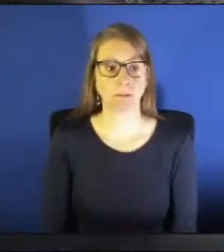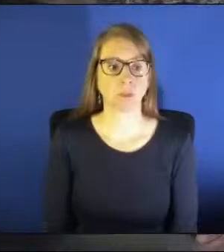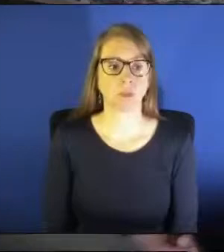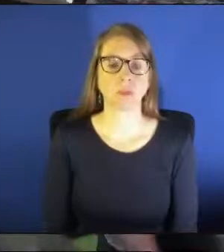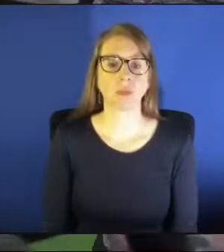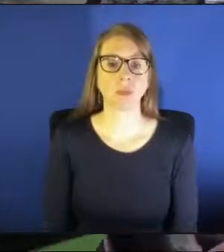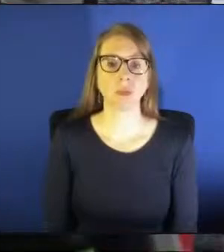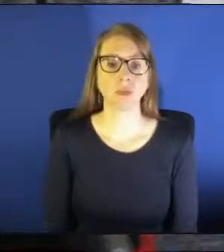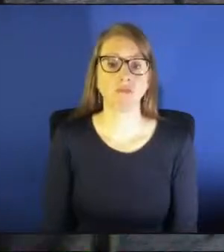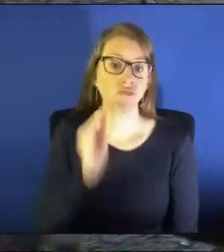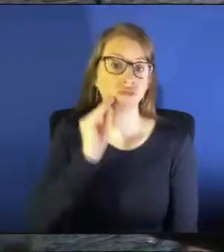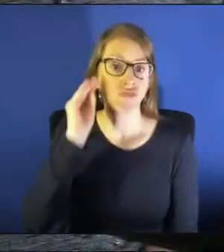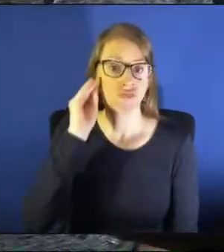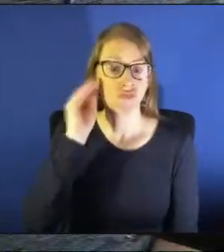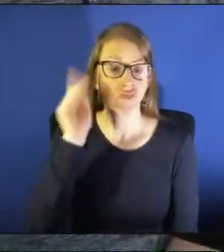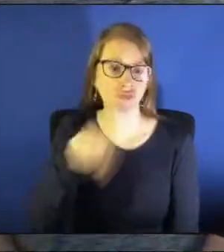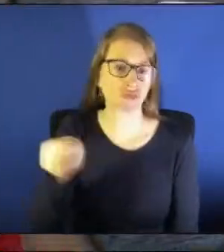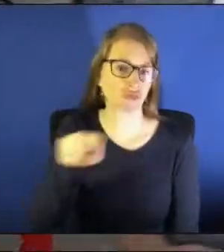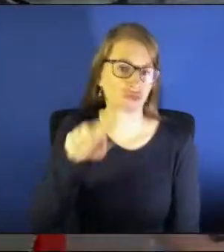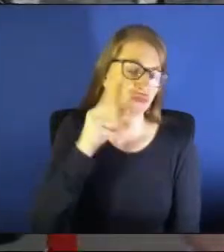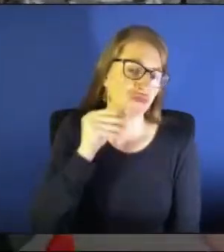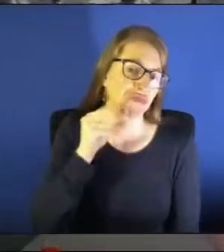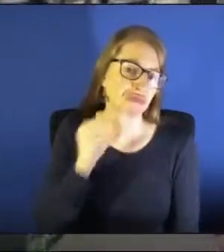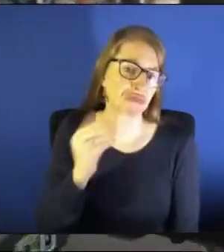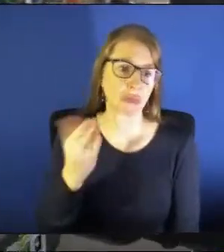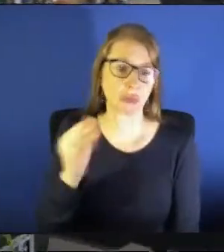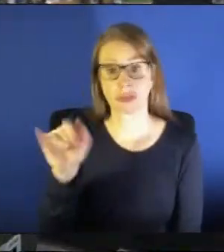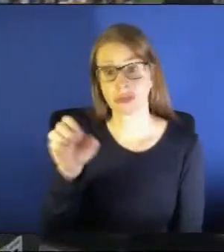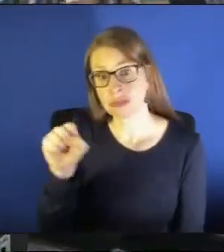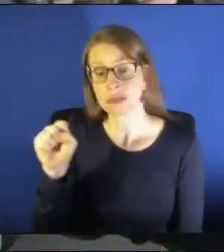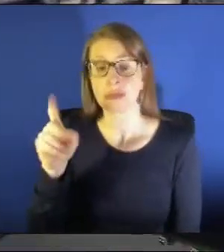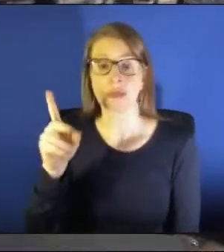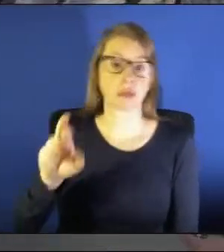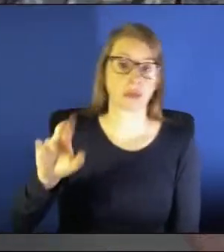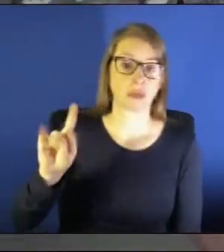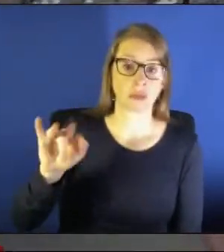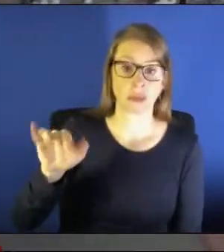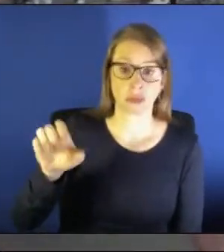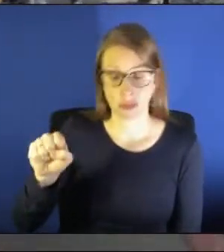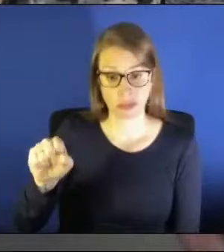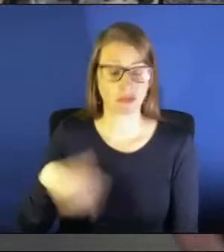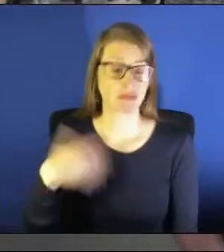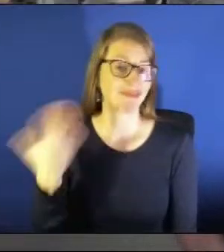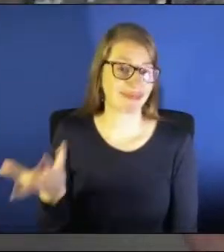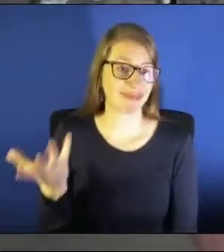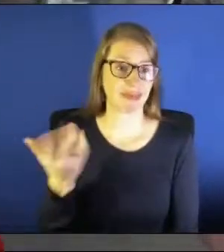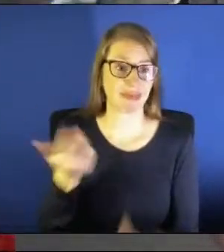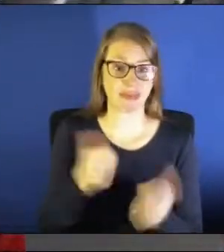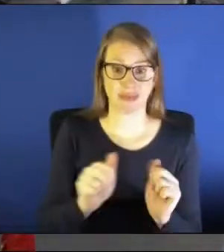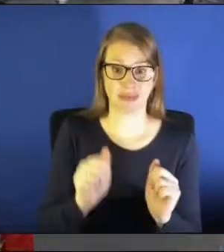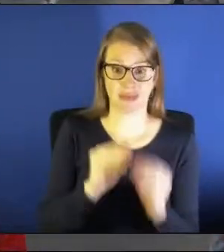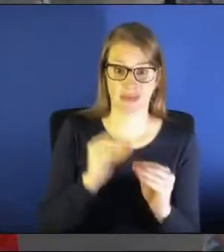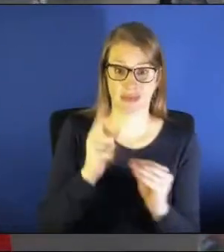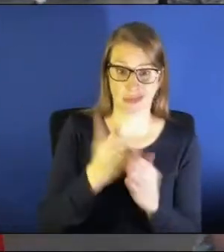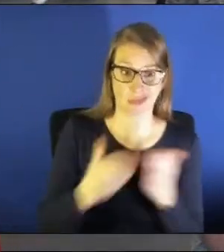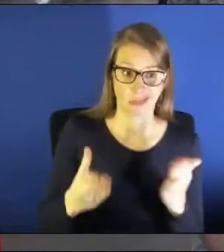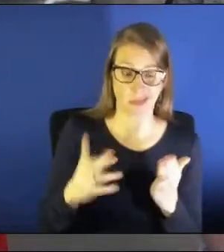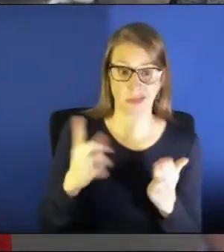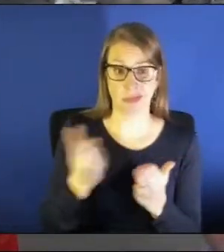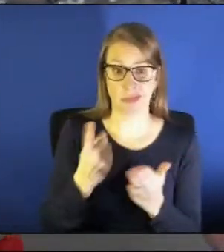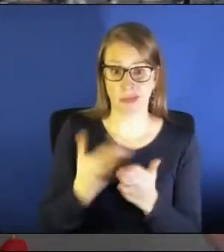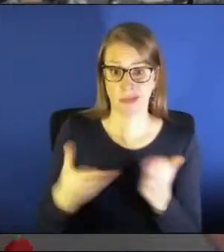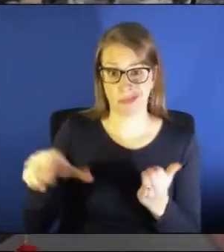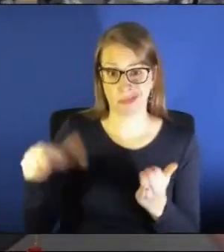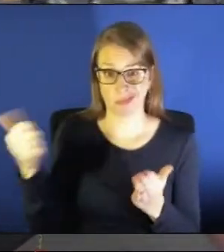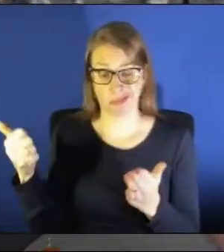you guys have had this, or Jess or Dr. Seitz, when you try to correct one thing, something else starts to hurt. Sure. Is that where the regular visits